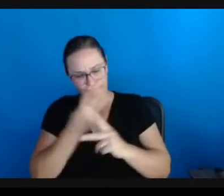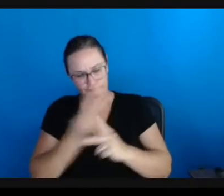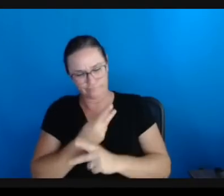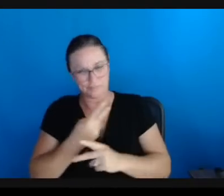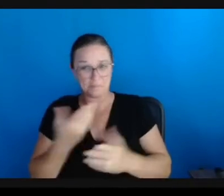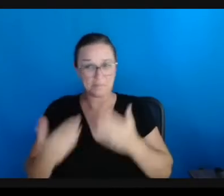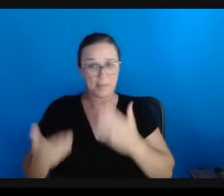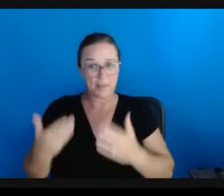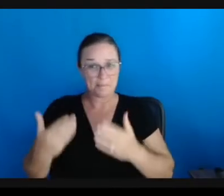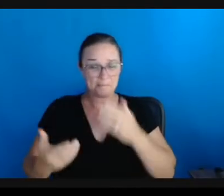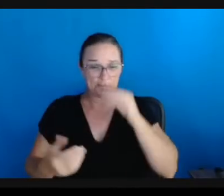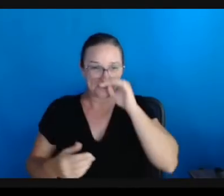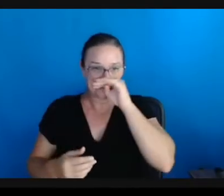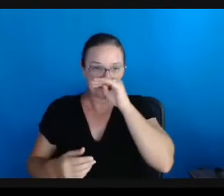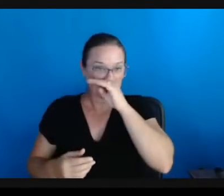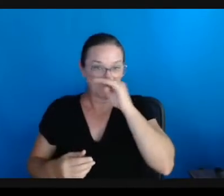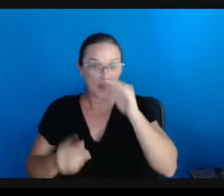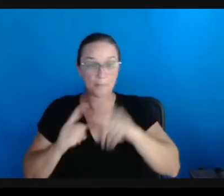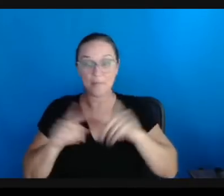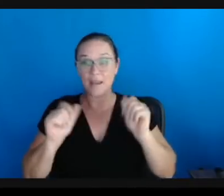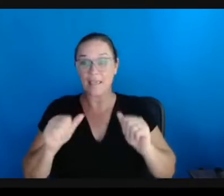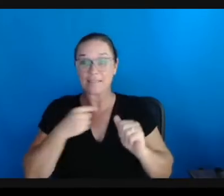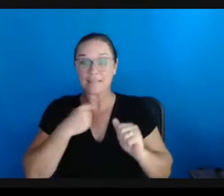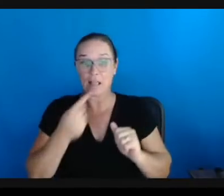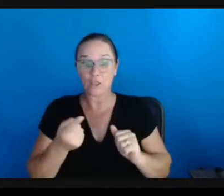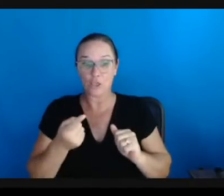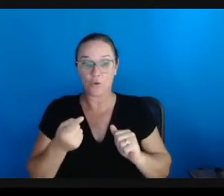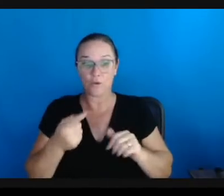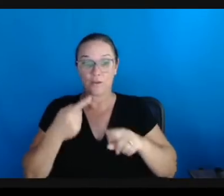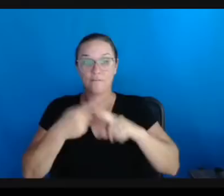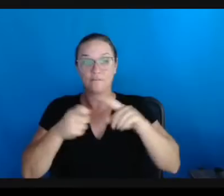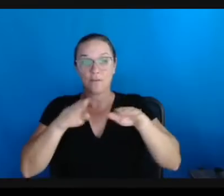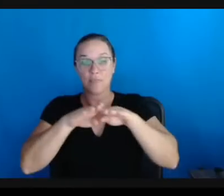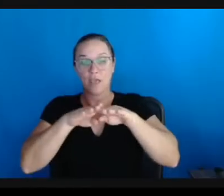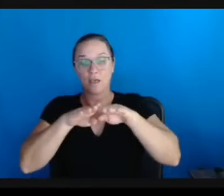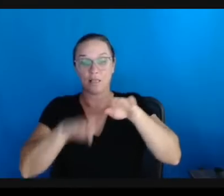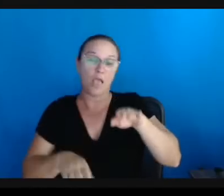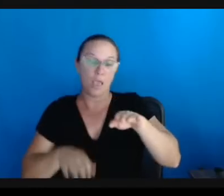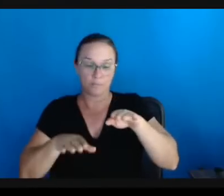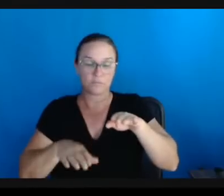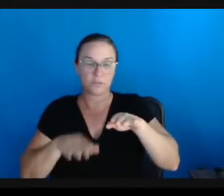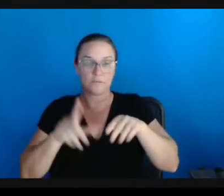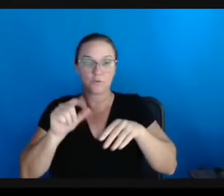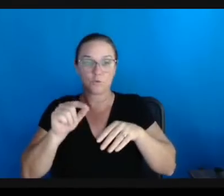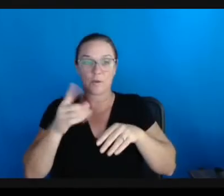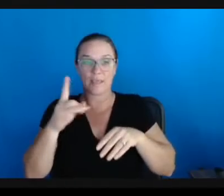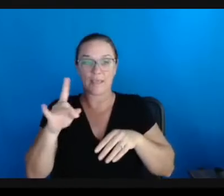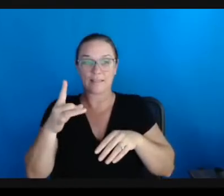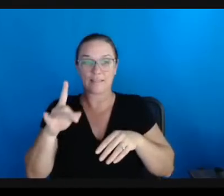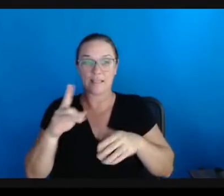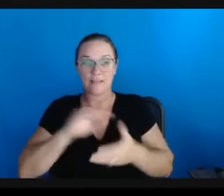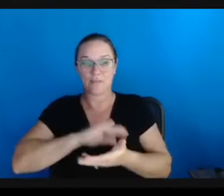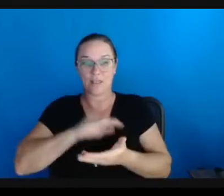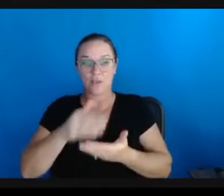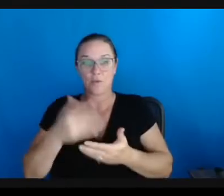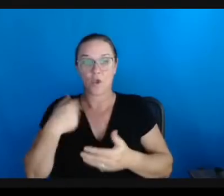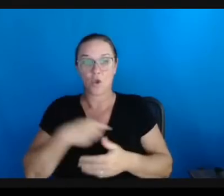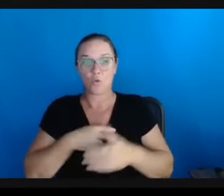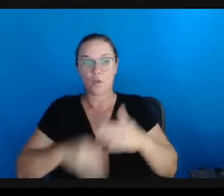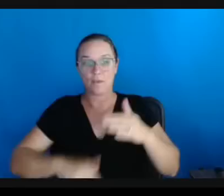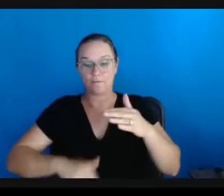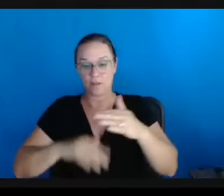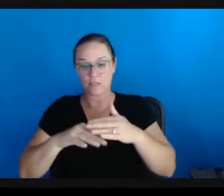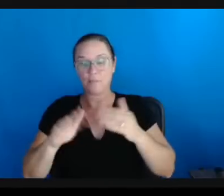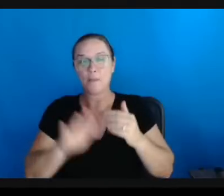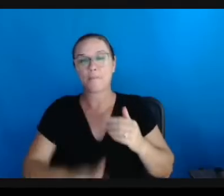such. But I can tell you that of the collapse of 2018, in volume, we've refilled about 1/3 of that